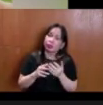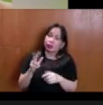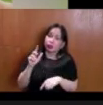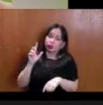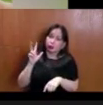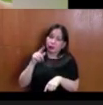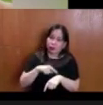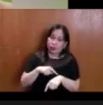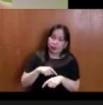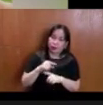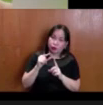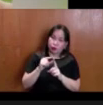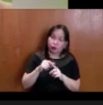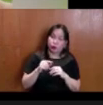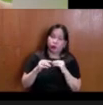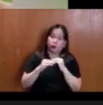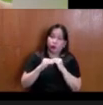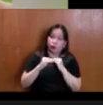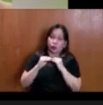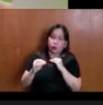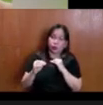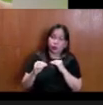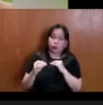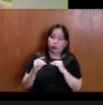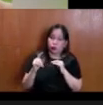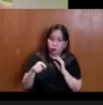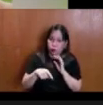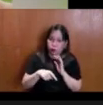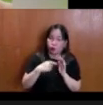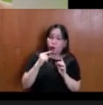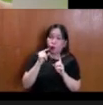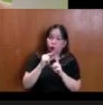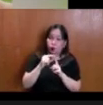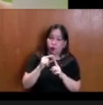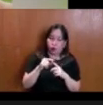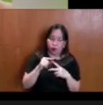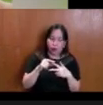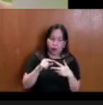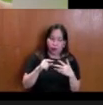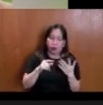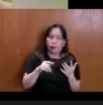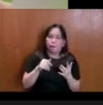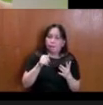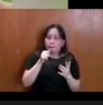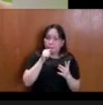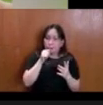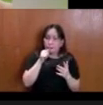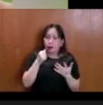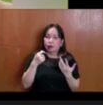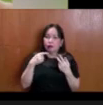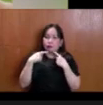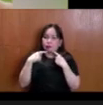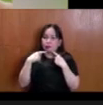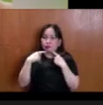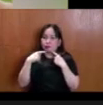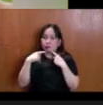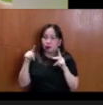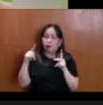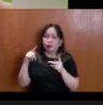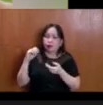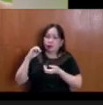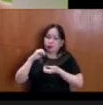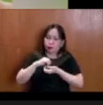times. Sustainability was mentioned once, and it was referring to public-private partnerships. From an